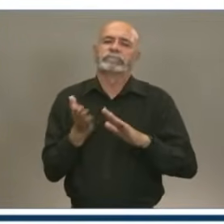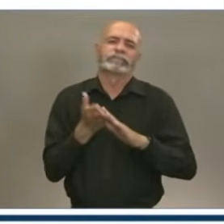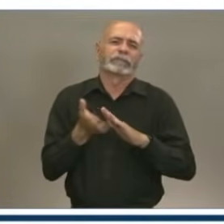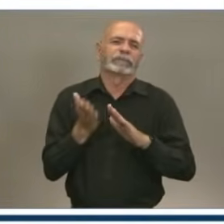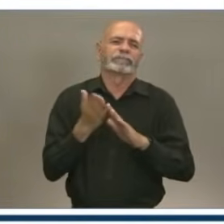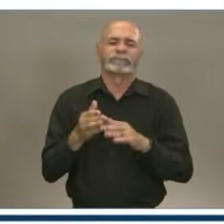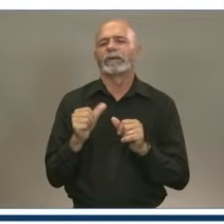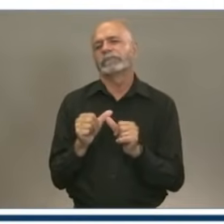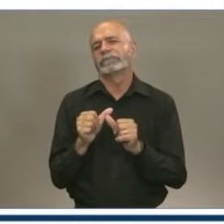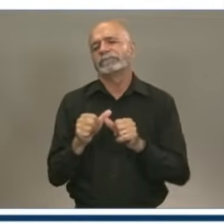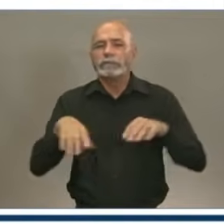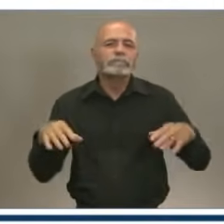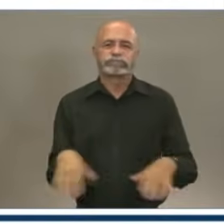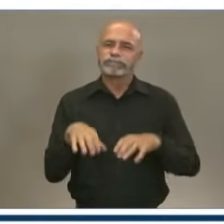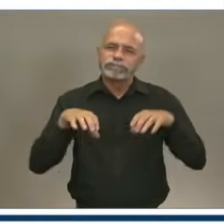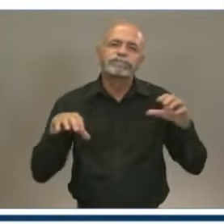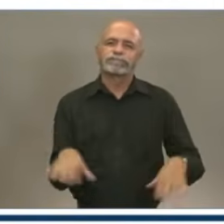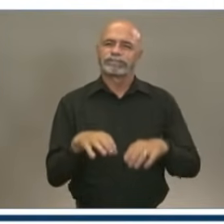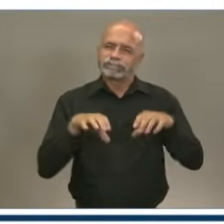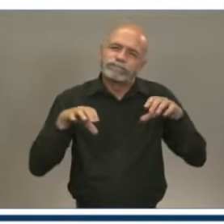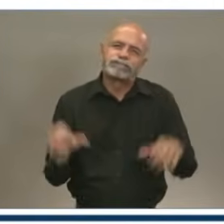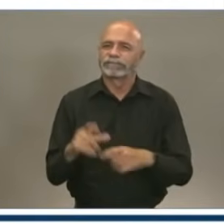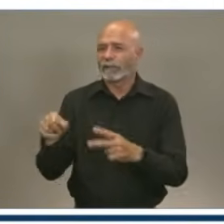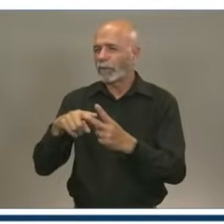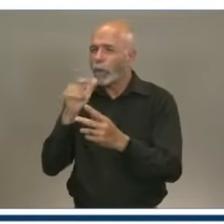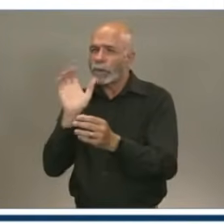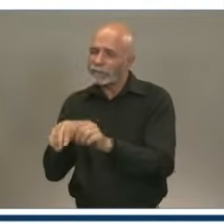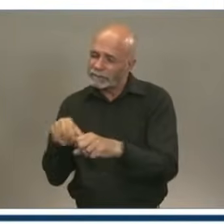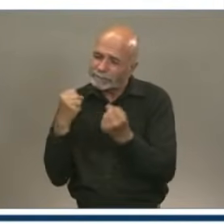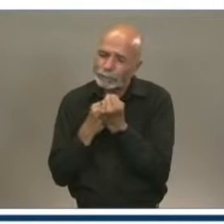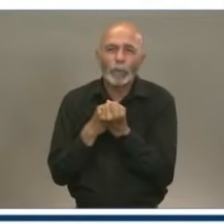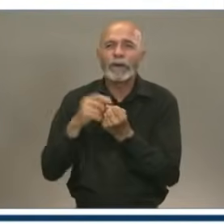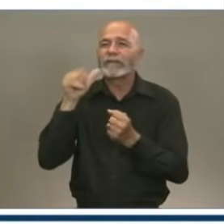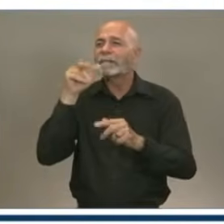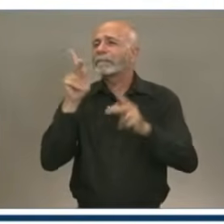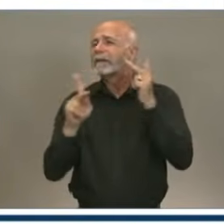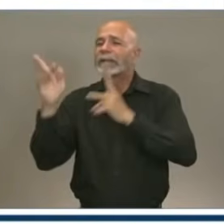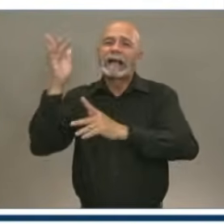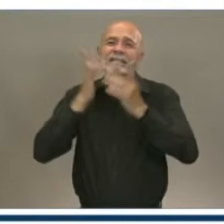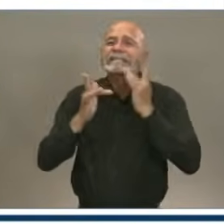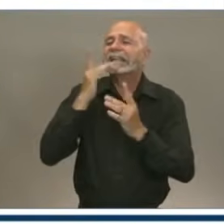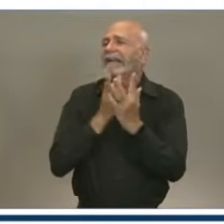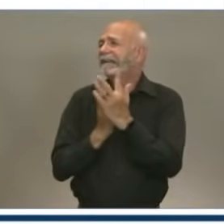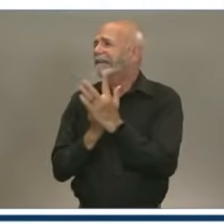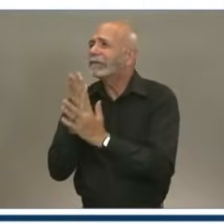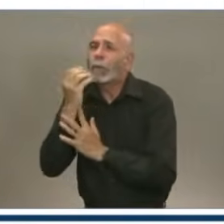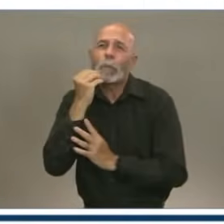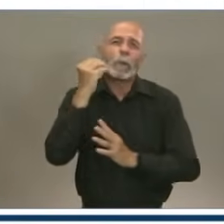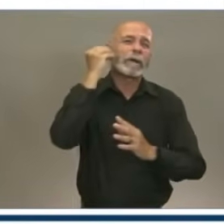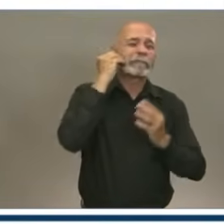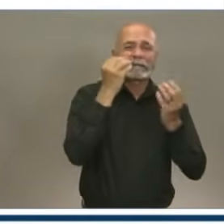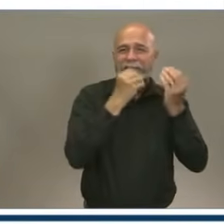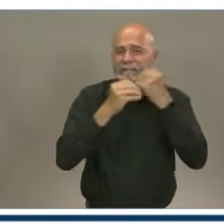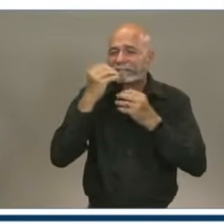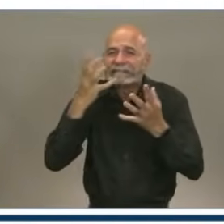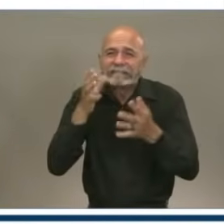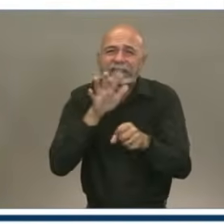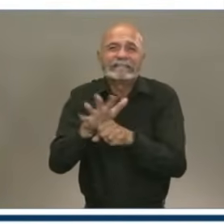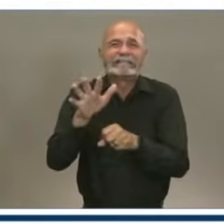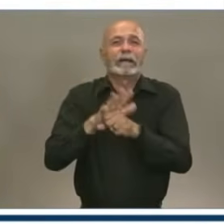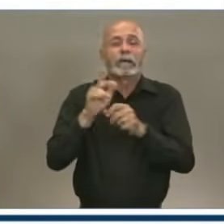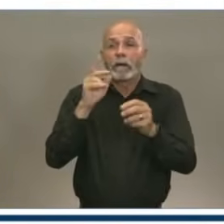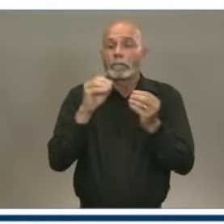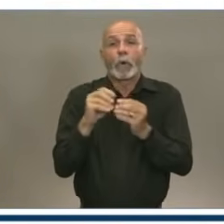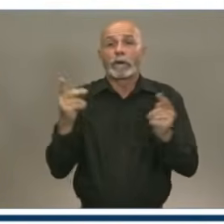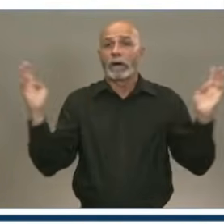work supporting Nova Scotians most at need throughout COVID. And in fact, they've dealt with a significant increase in demand